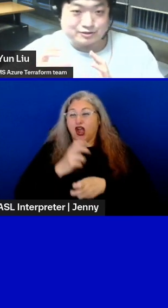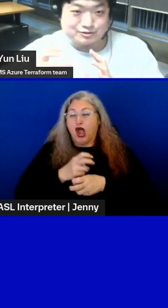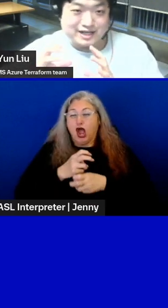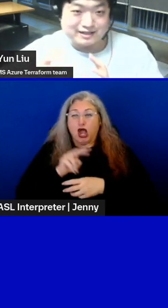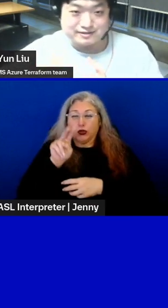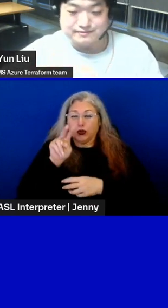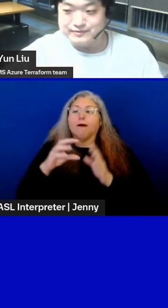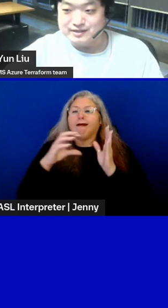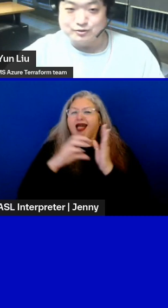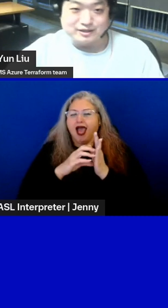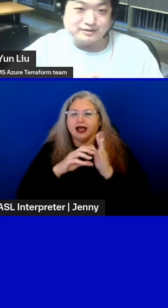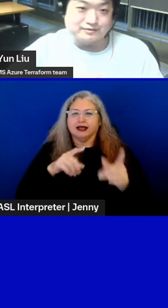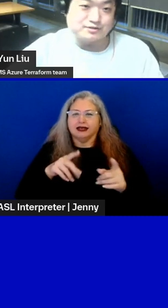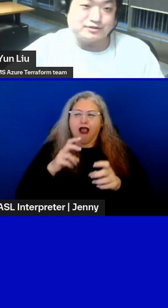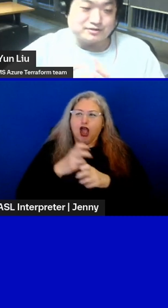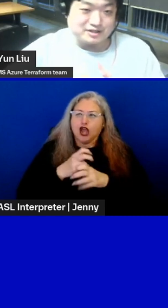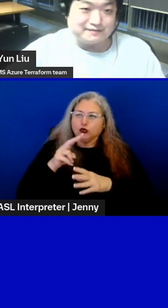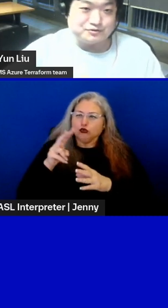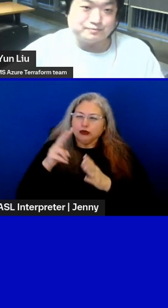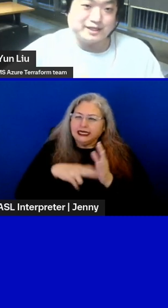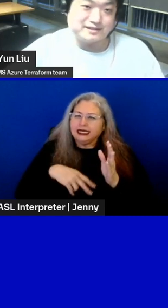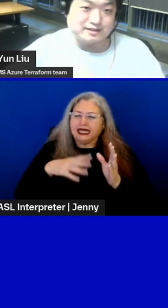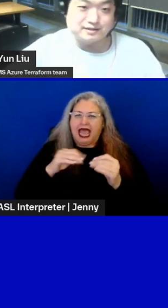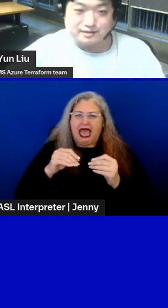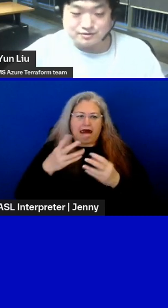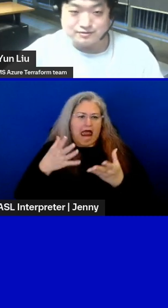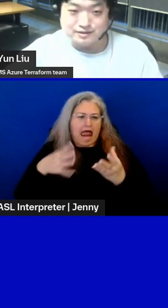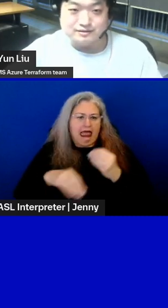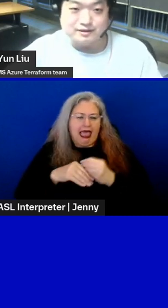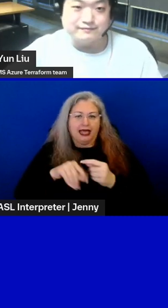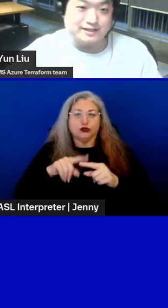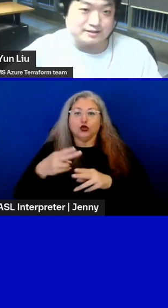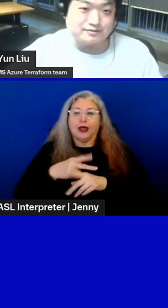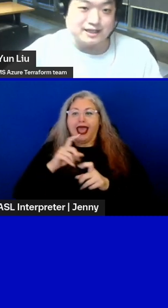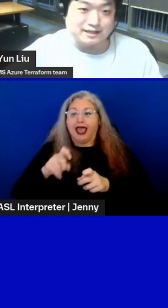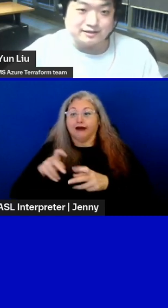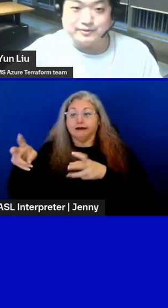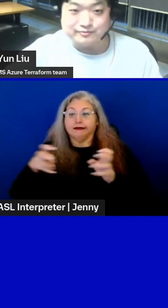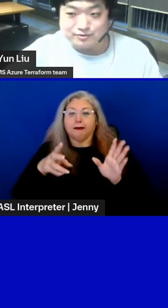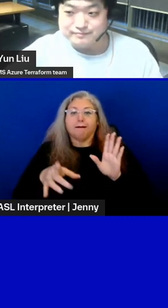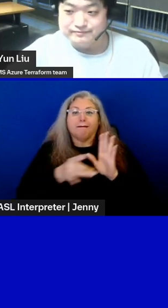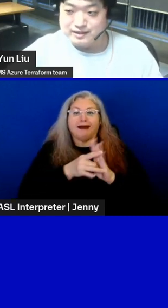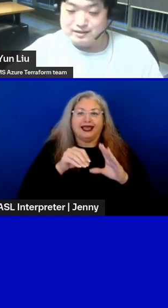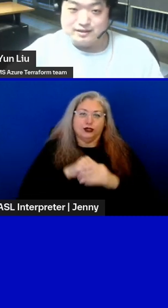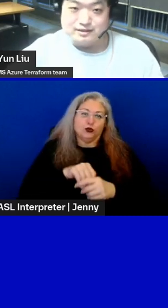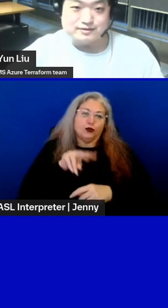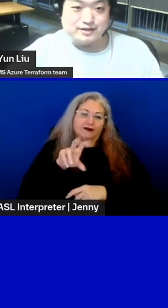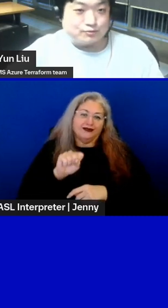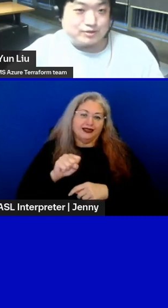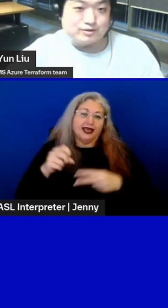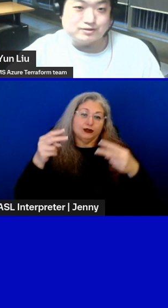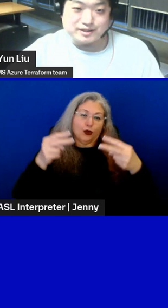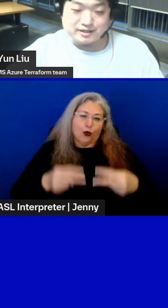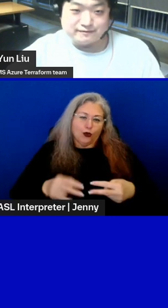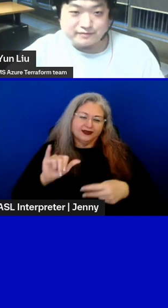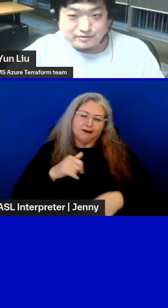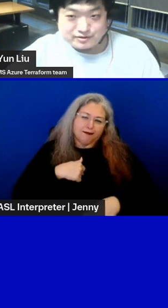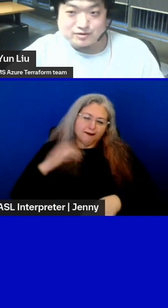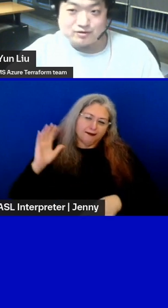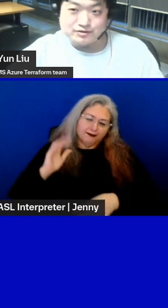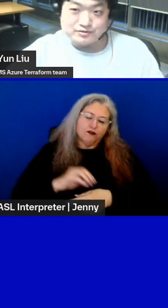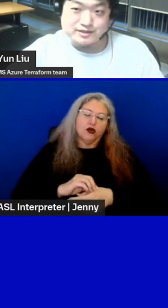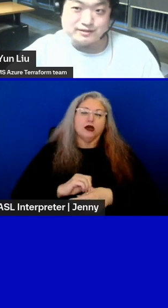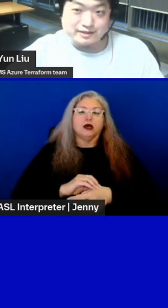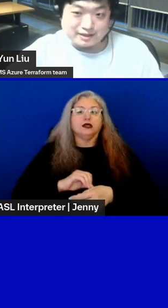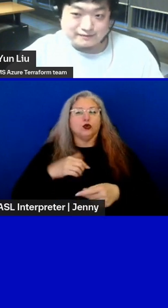is difficult to edit. So user have to paste it into the VS Code like I did before. So we are wondering if